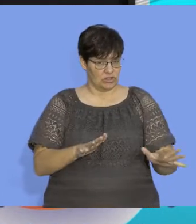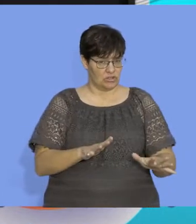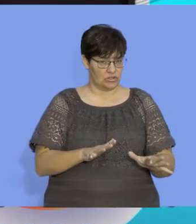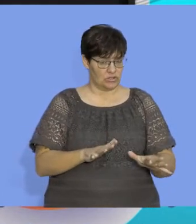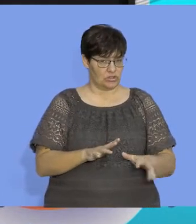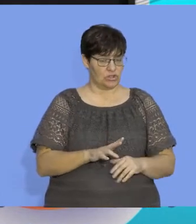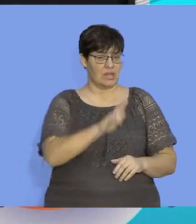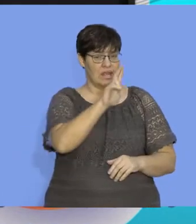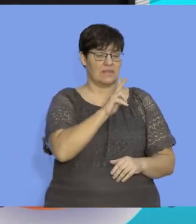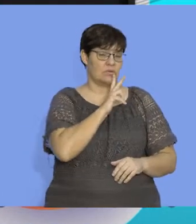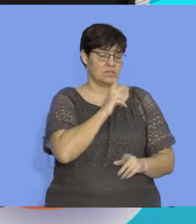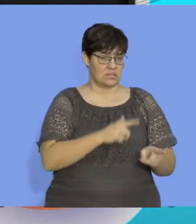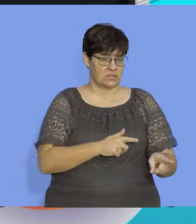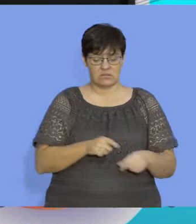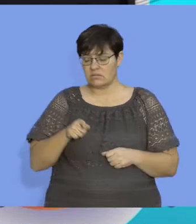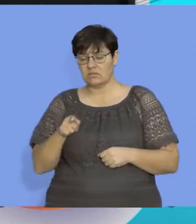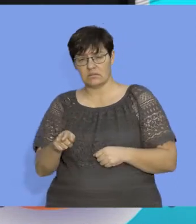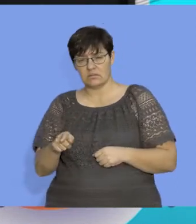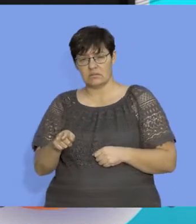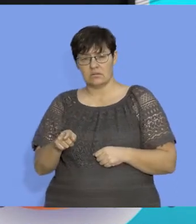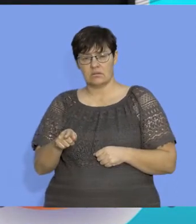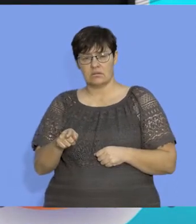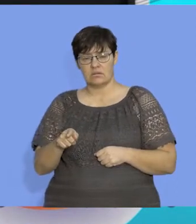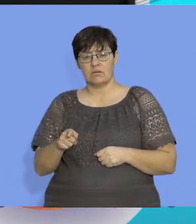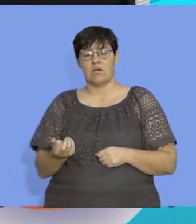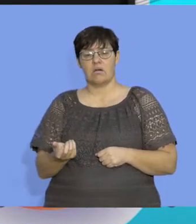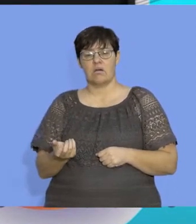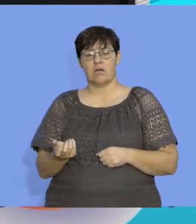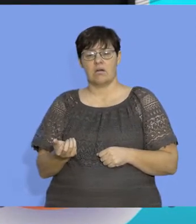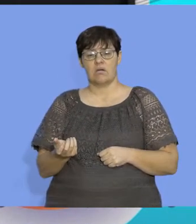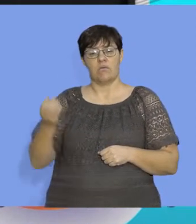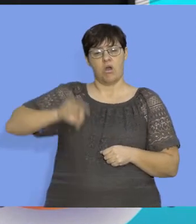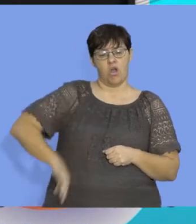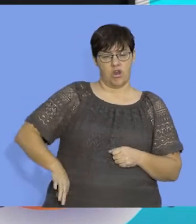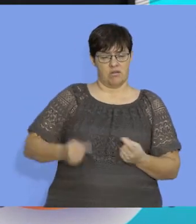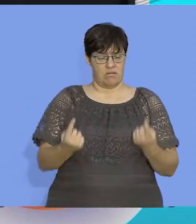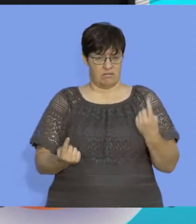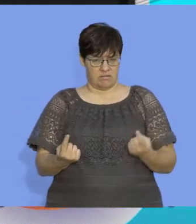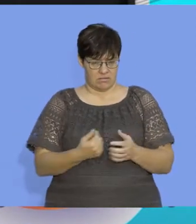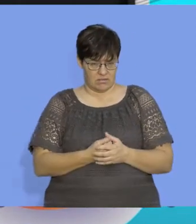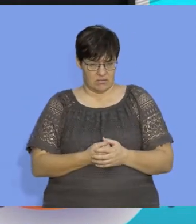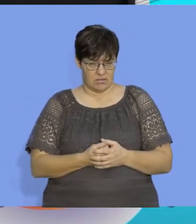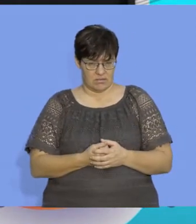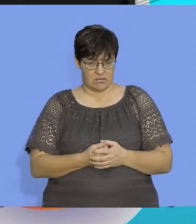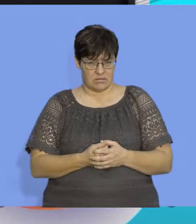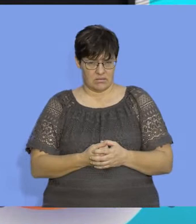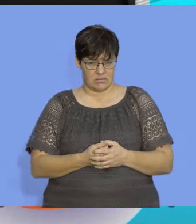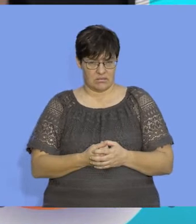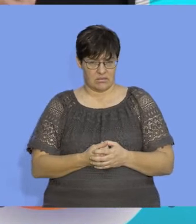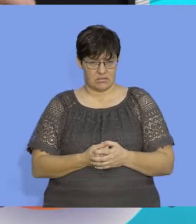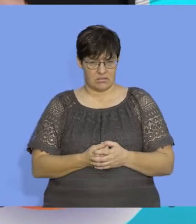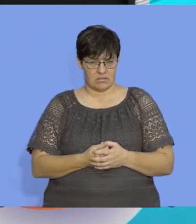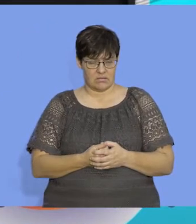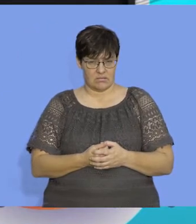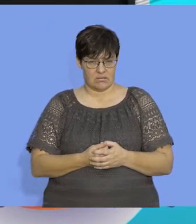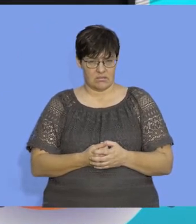represents what we have earned. Now, how will this impact on my forecast